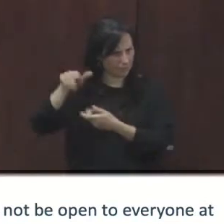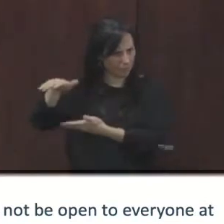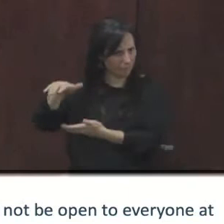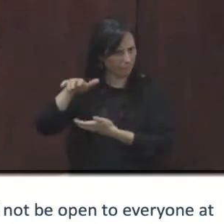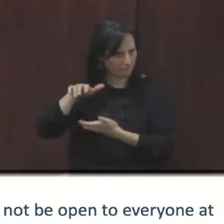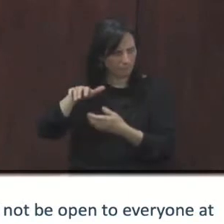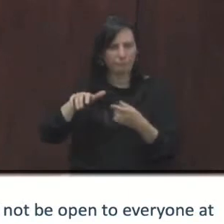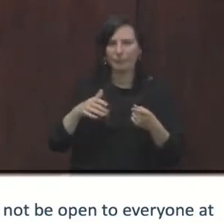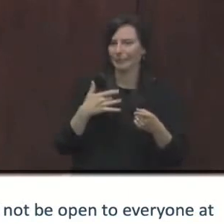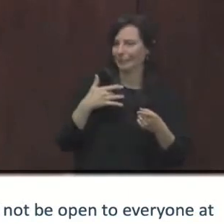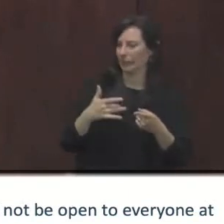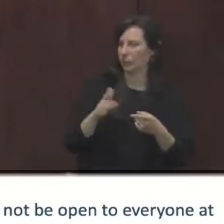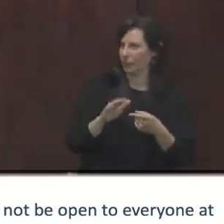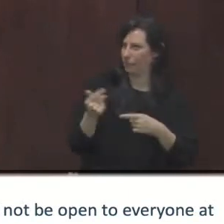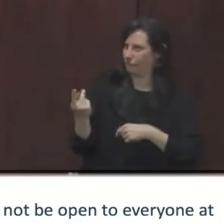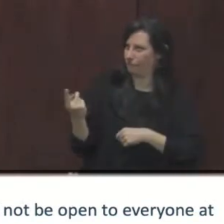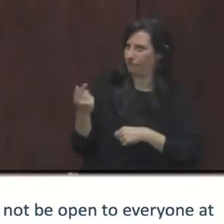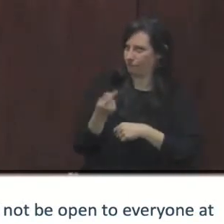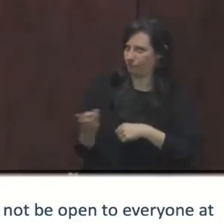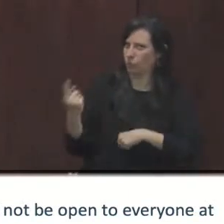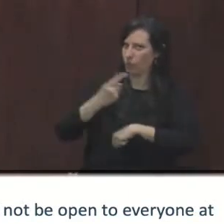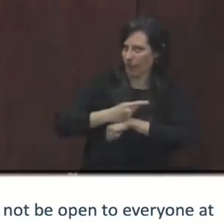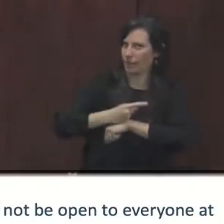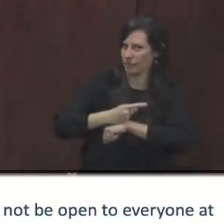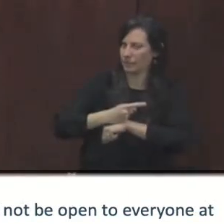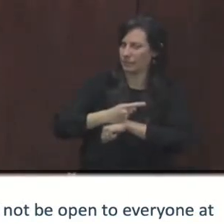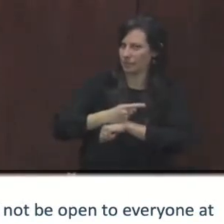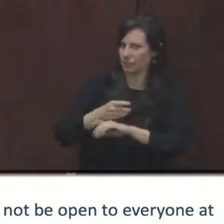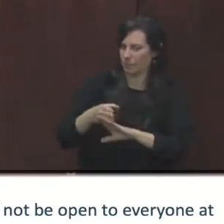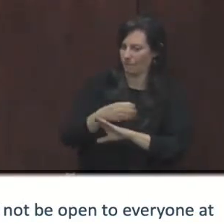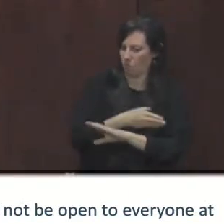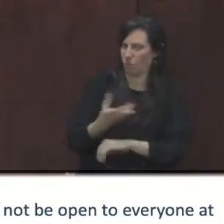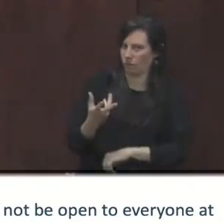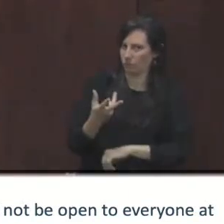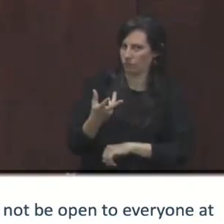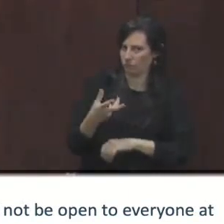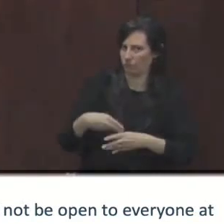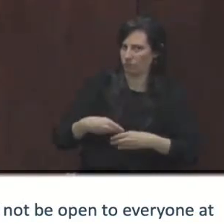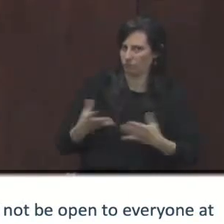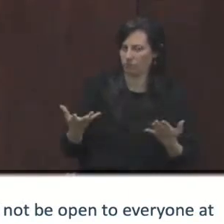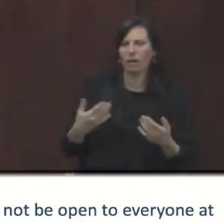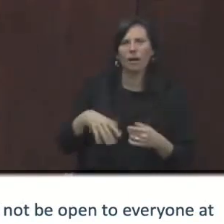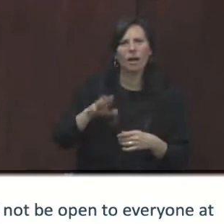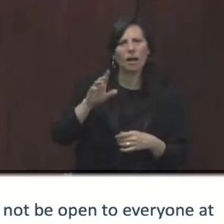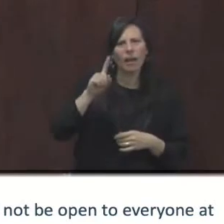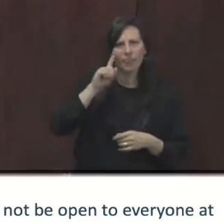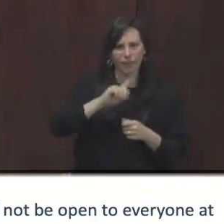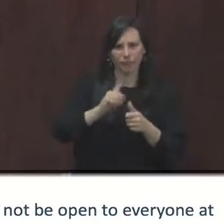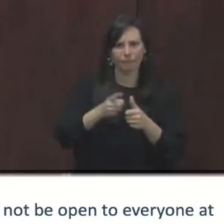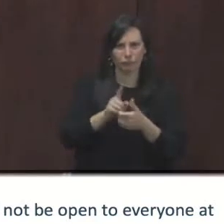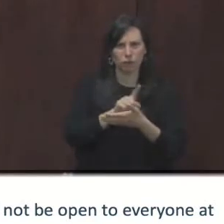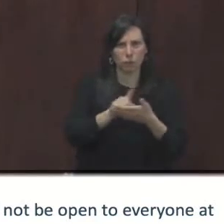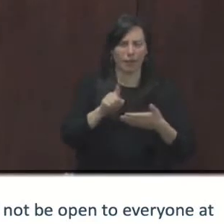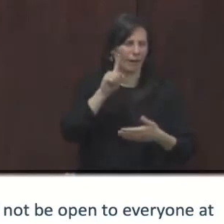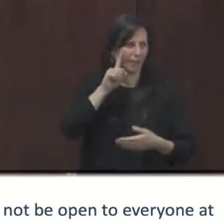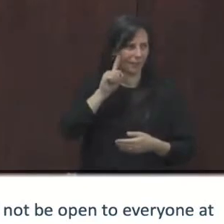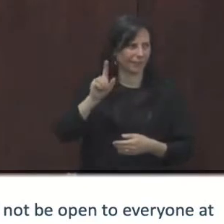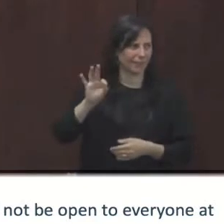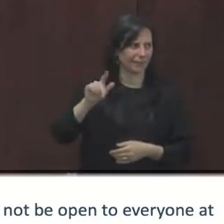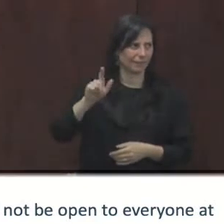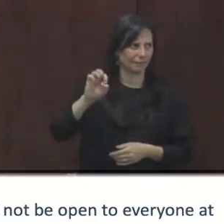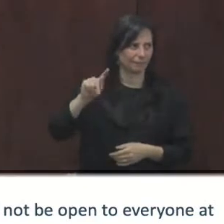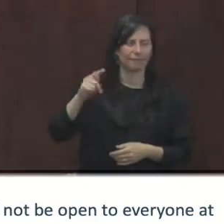So week 1, we got 700, and that was December 21st. I'm sure that Fletch is covering this. Mm-hmm. We